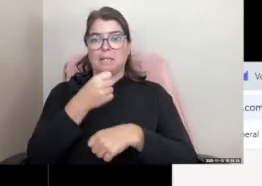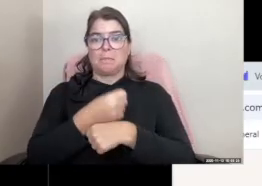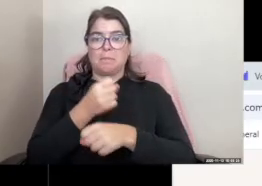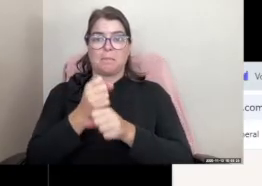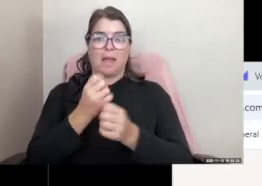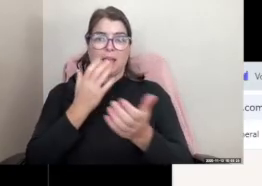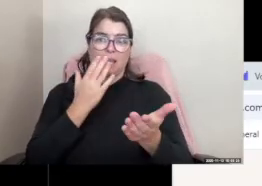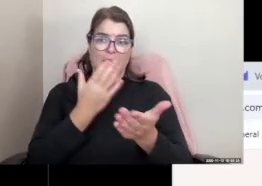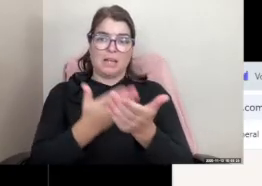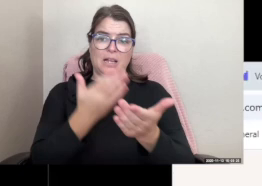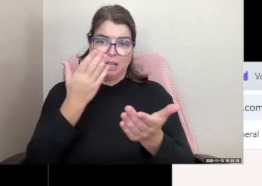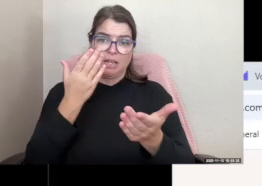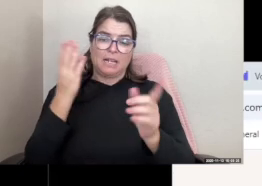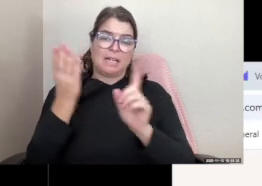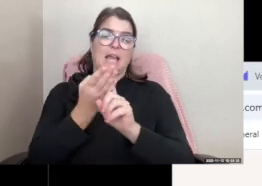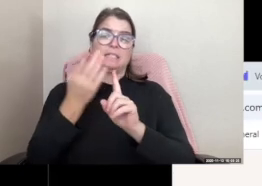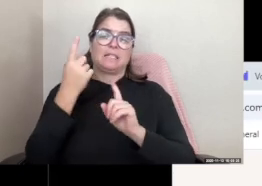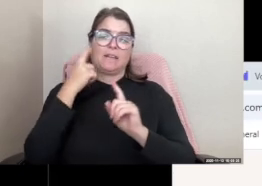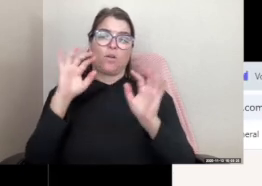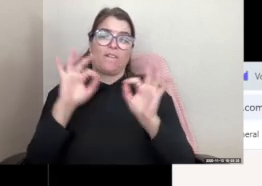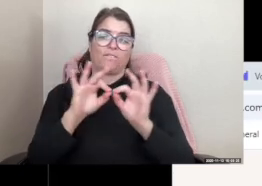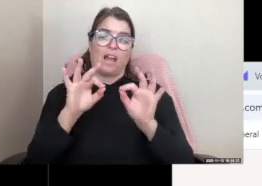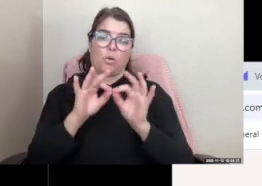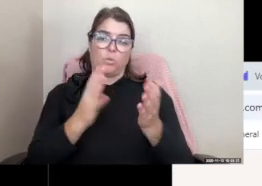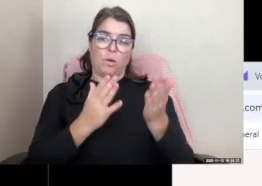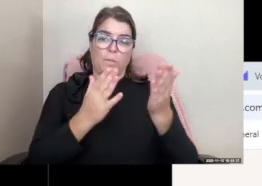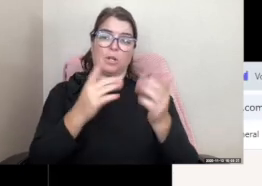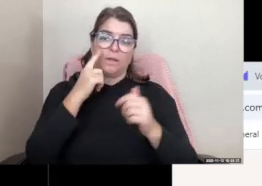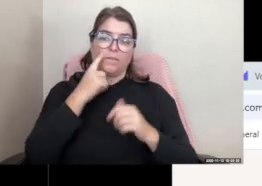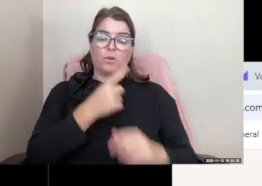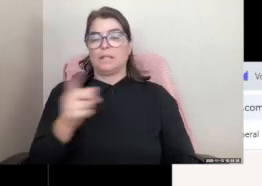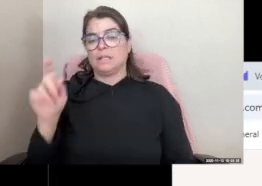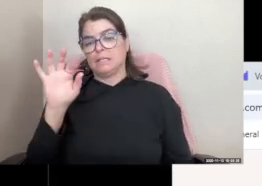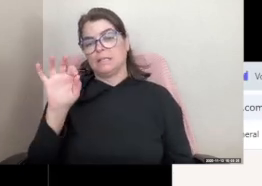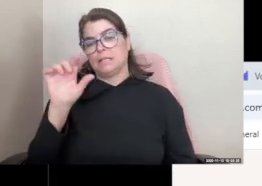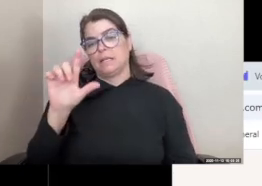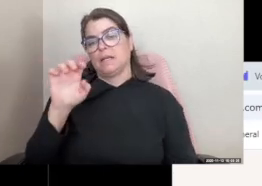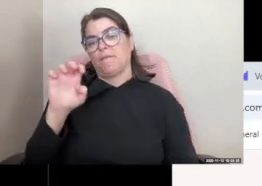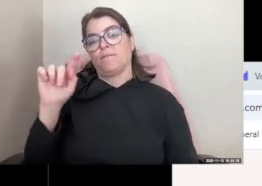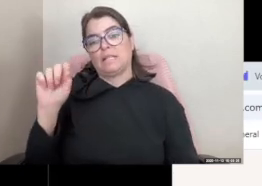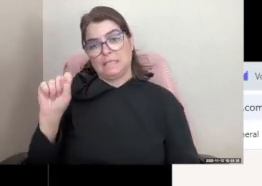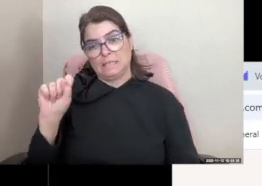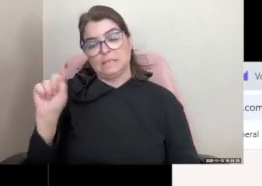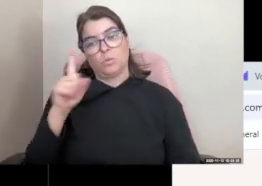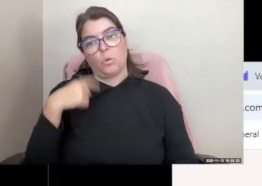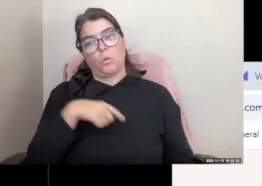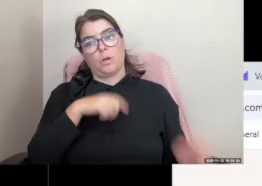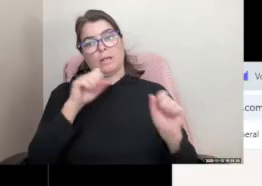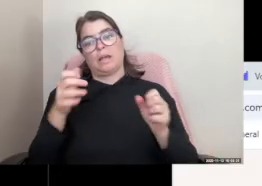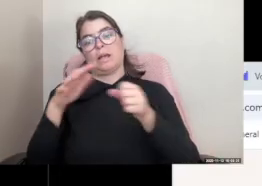funding apparatus. It's all about the cost of the truck. It's all about cash on the hood. But, absent a